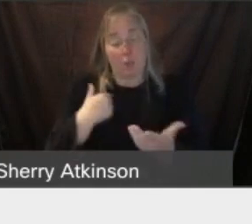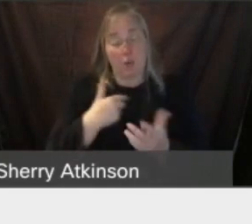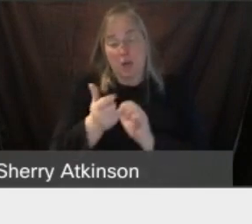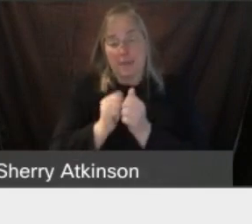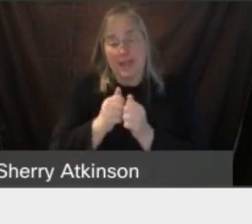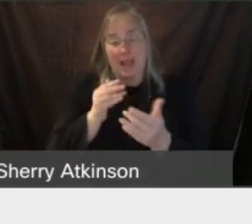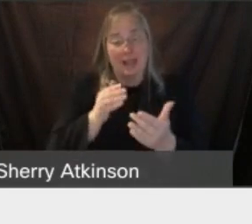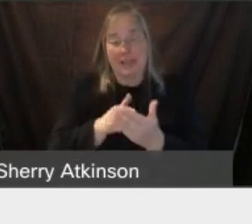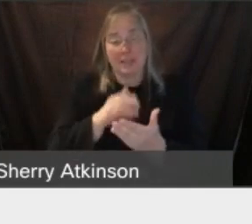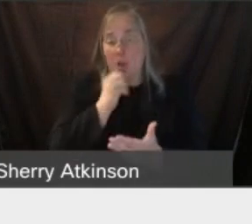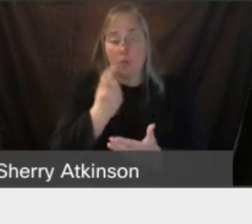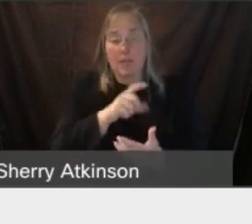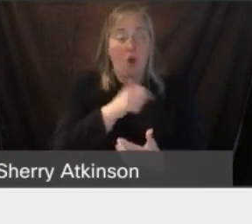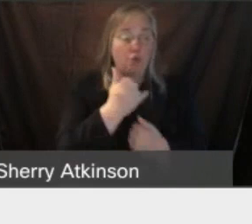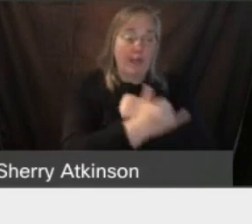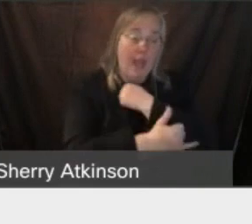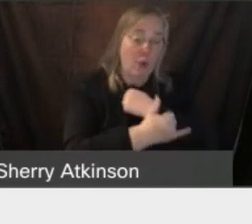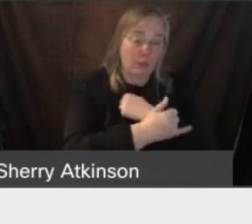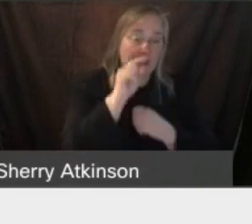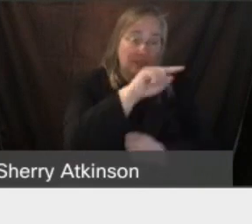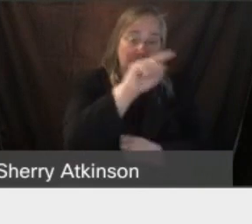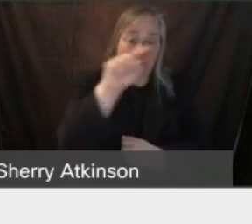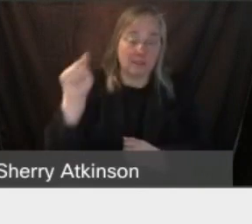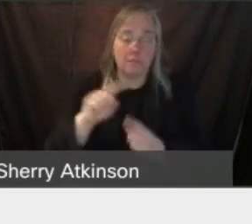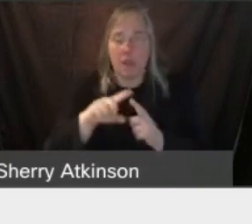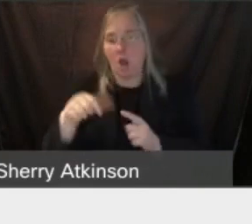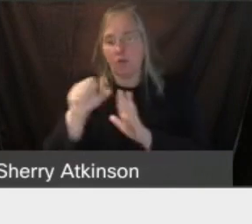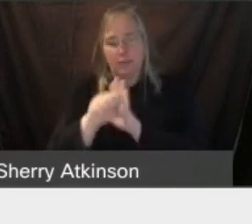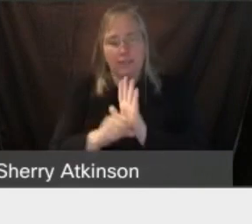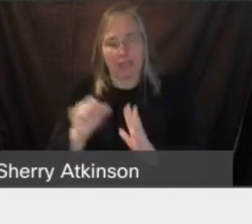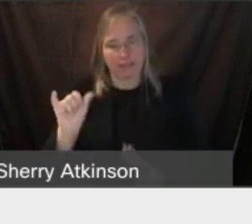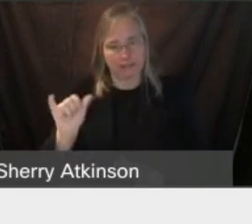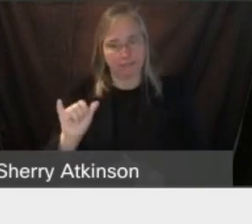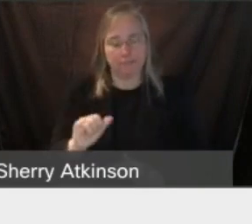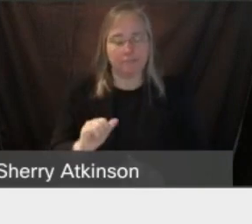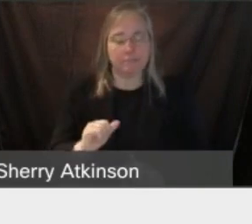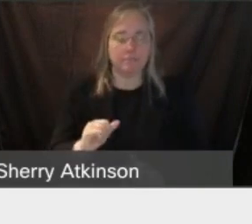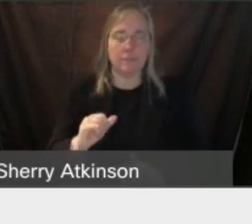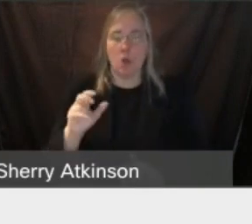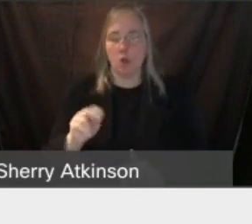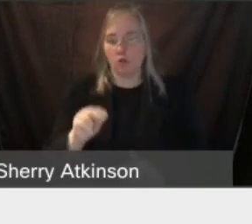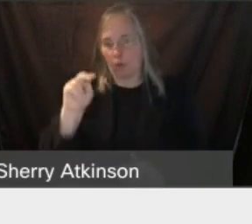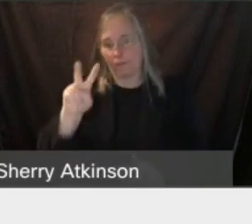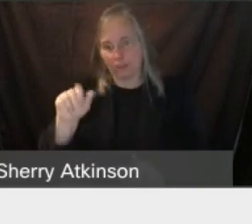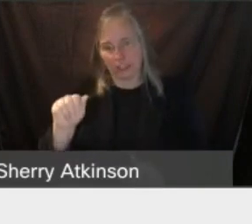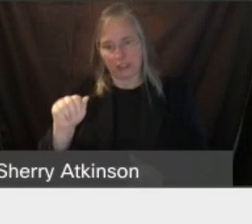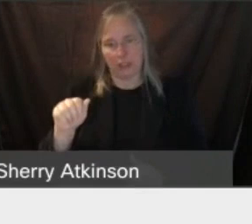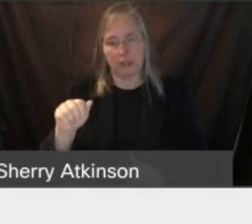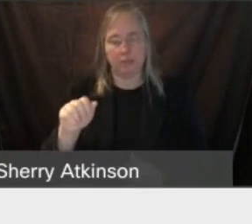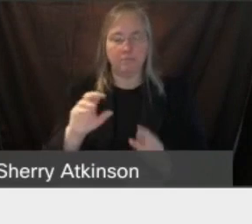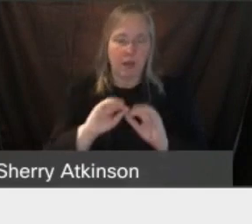only other counties, but, other states, Northern Virginia,